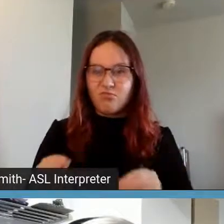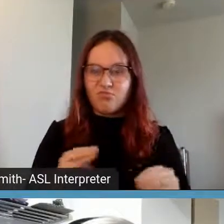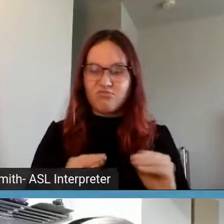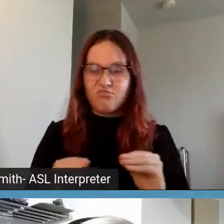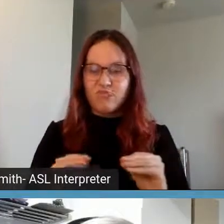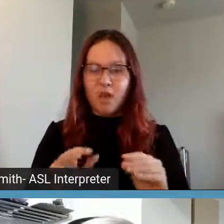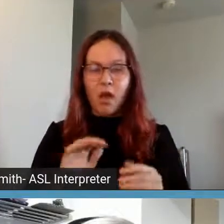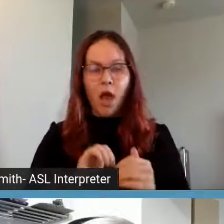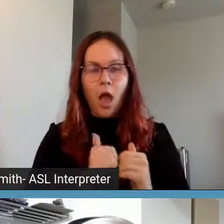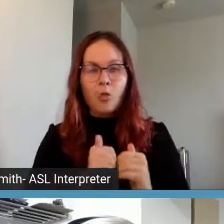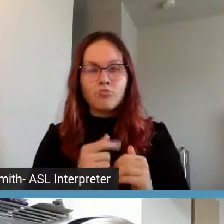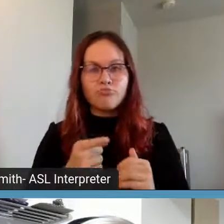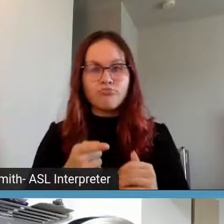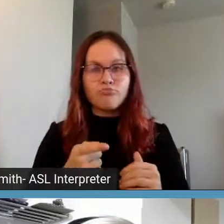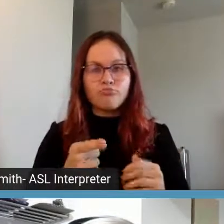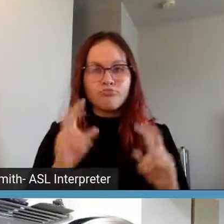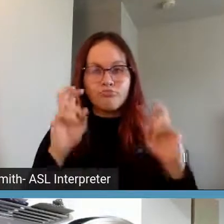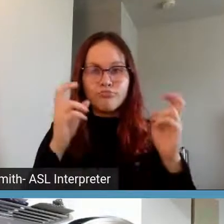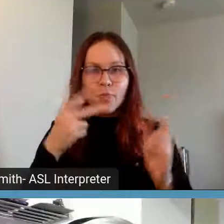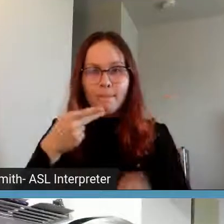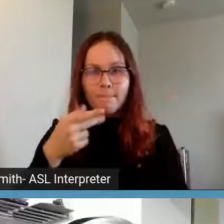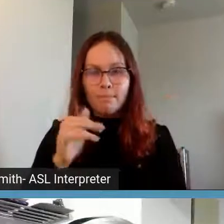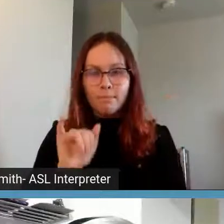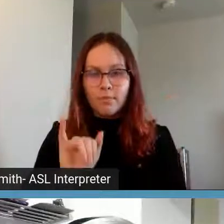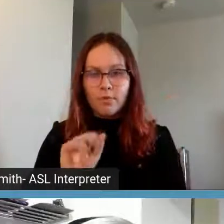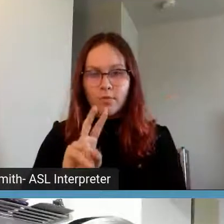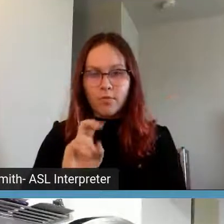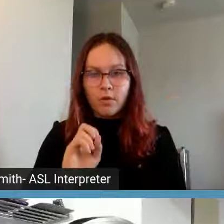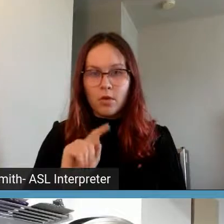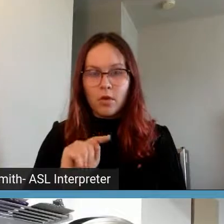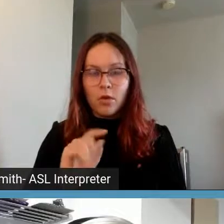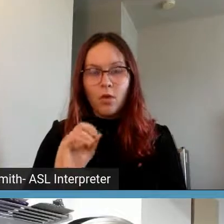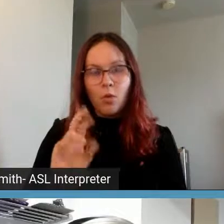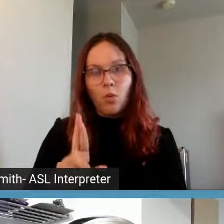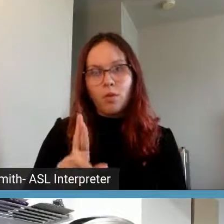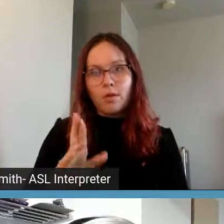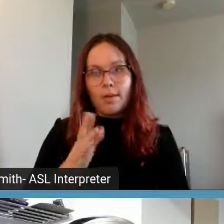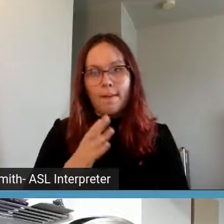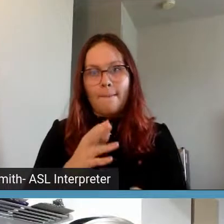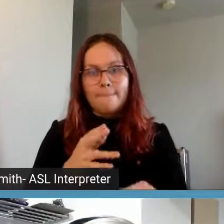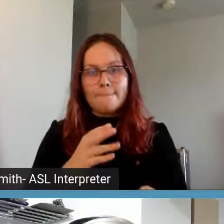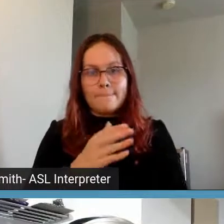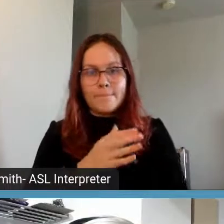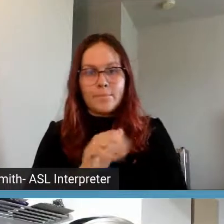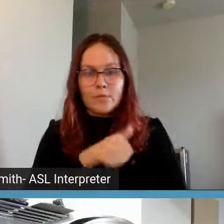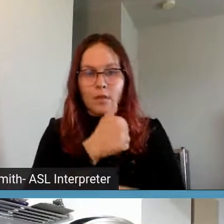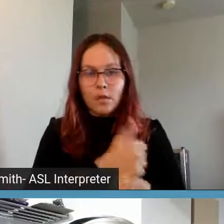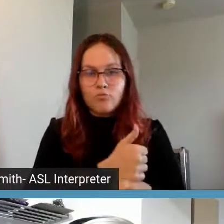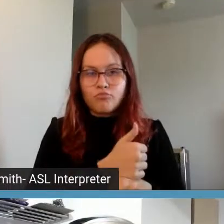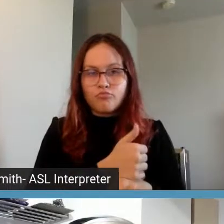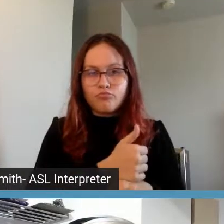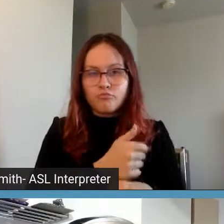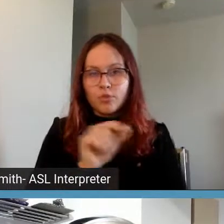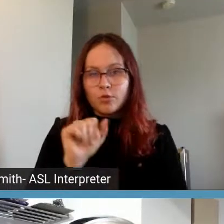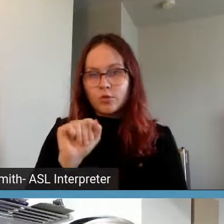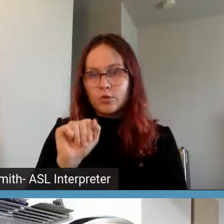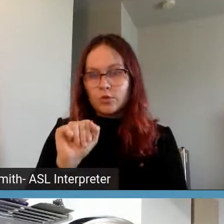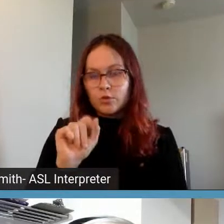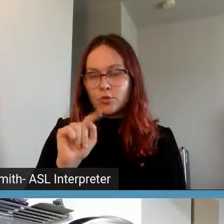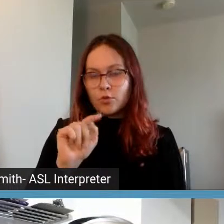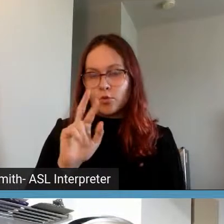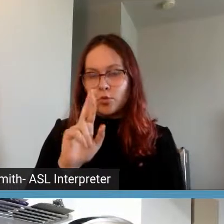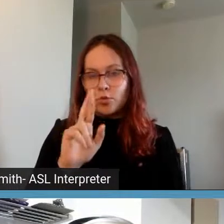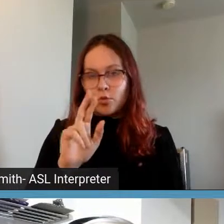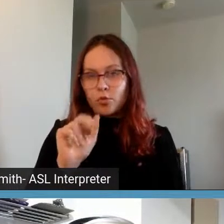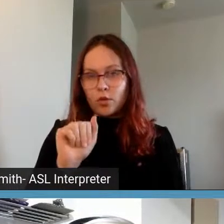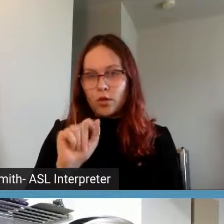pivot? Did you build a certain strategy into it? Did you sort of identify audiences? Did you do a strategic framework, or